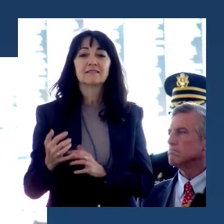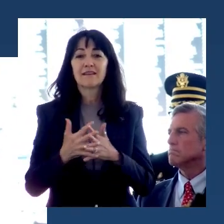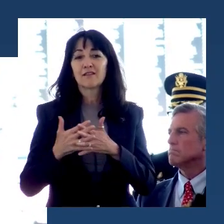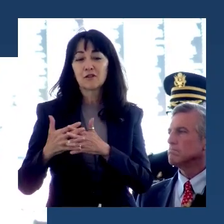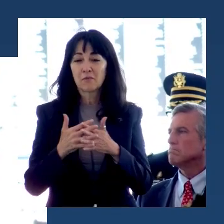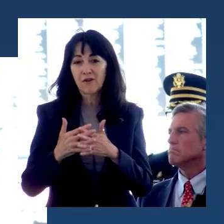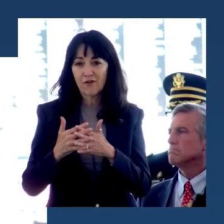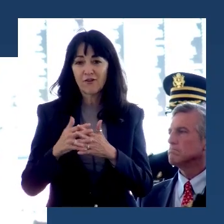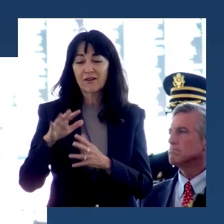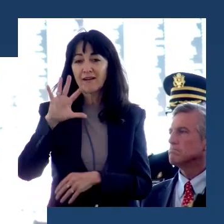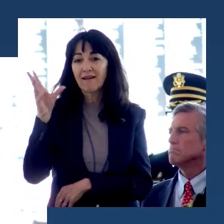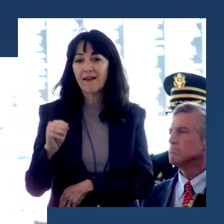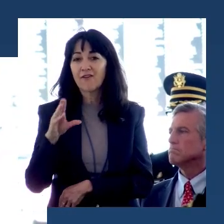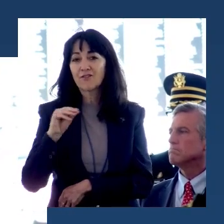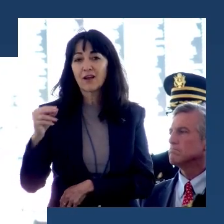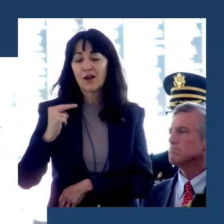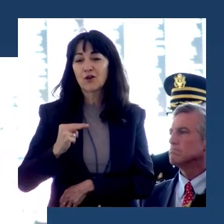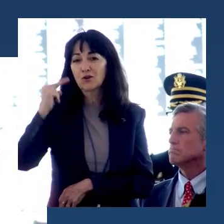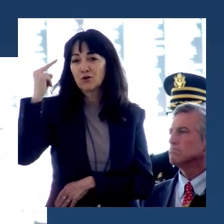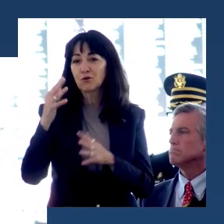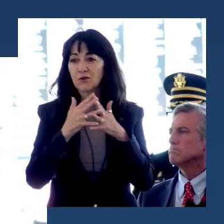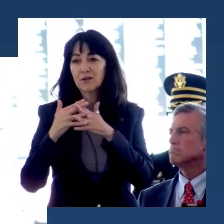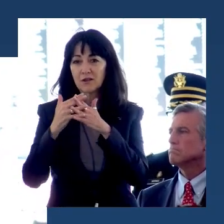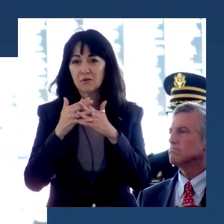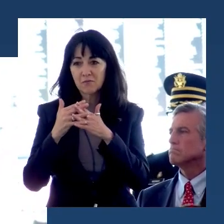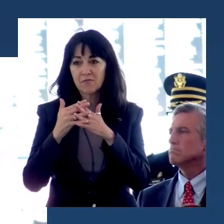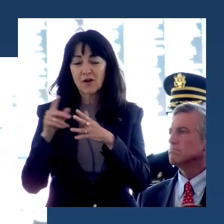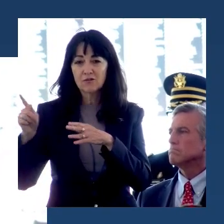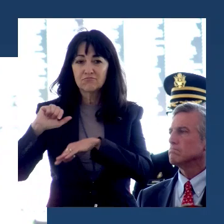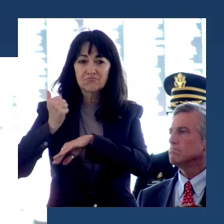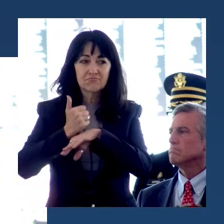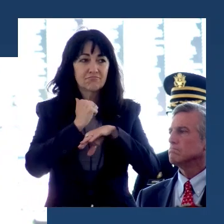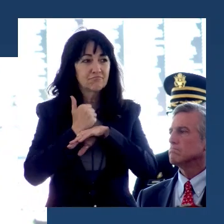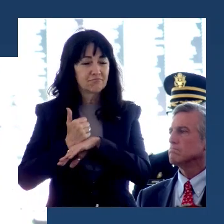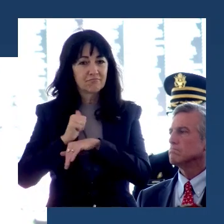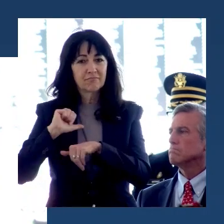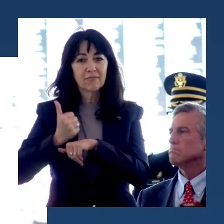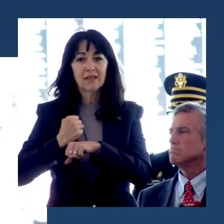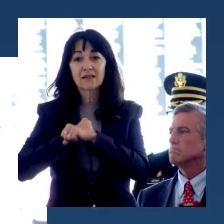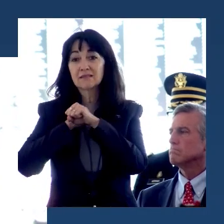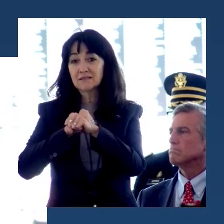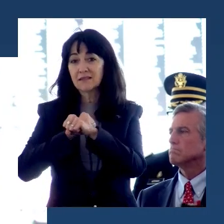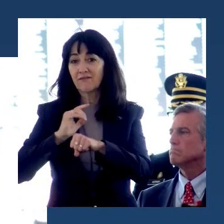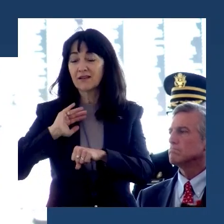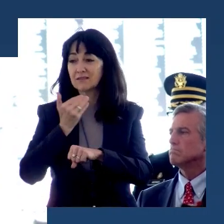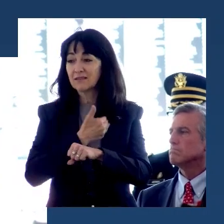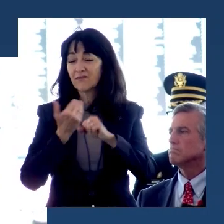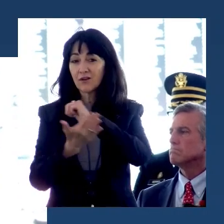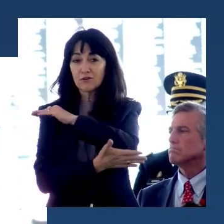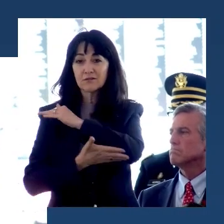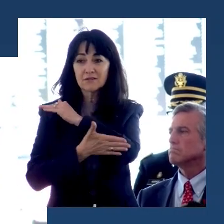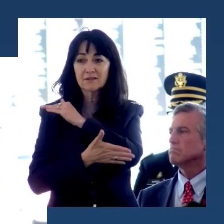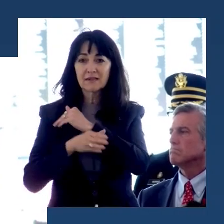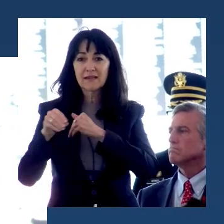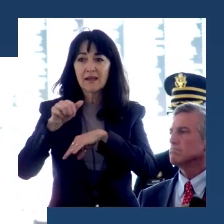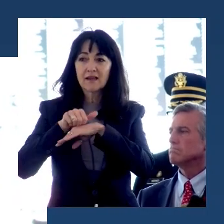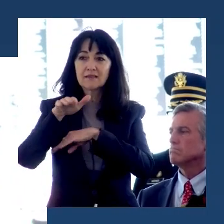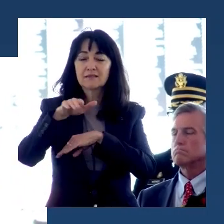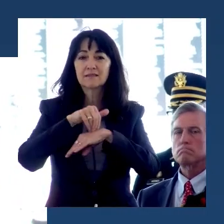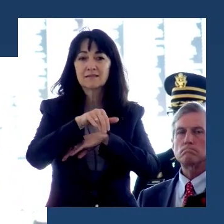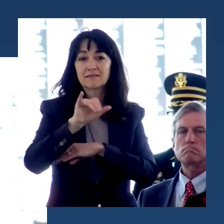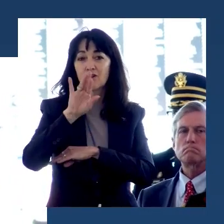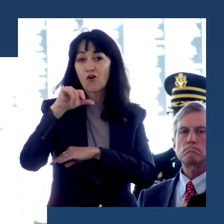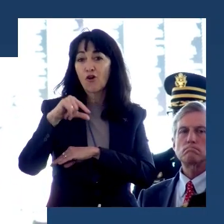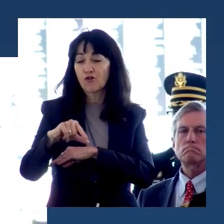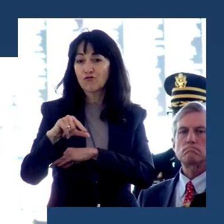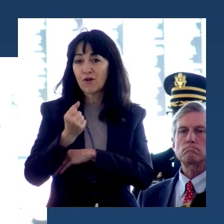America. She has been mobilized numerous times to shoulder the duties of defense of the nation, and has deployed to Iraq several